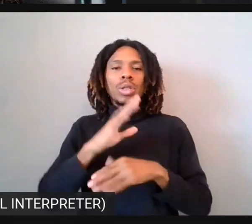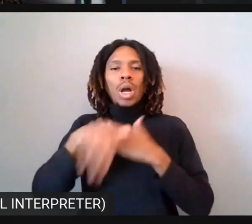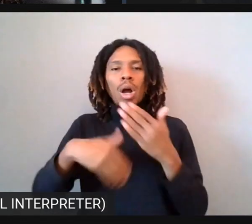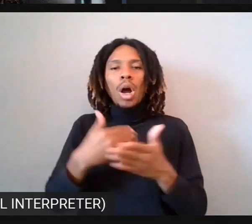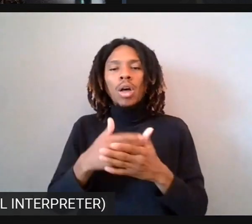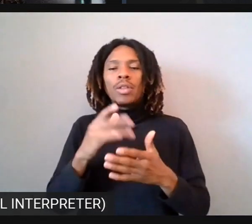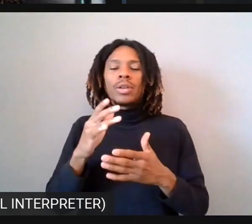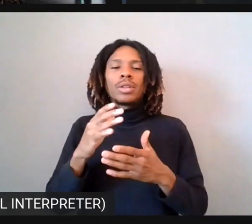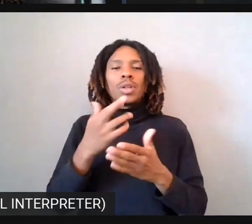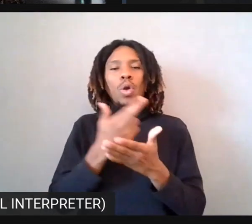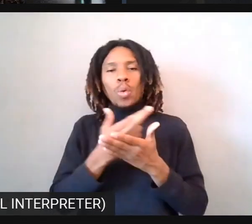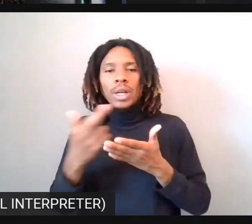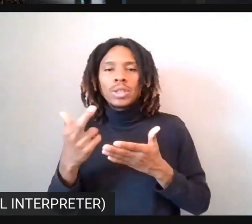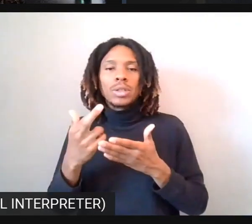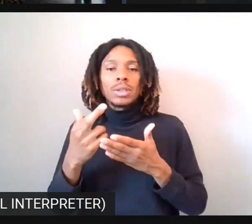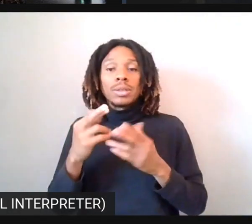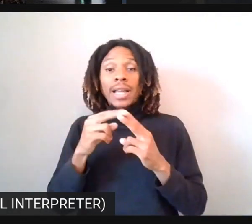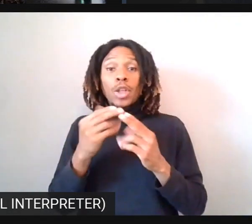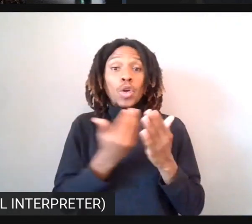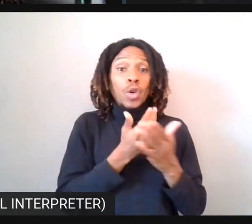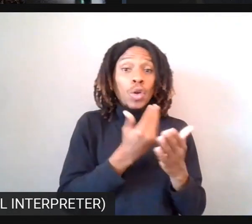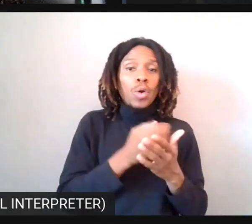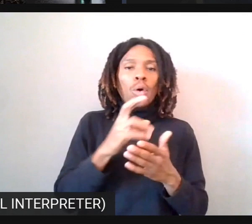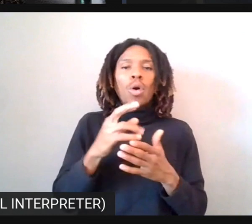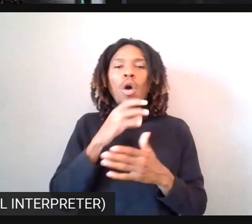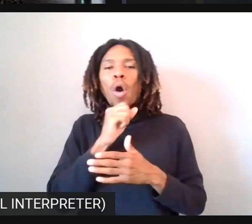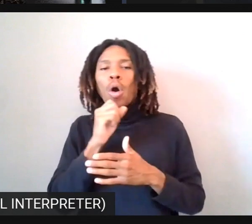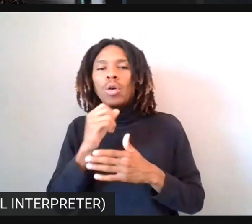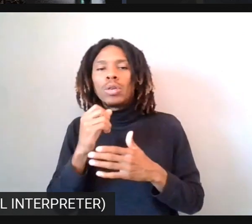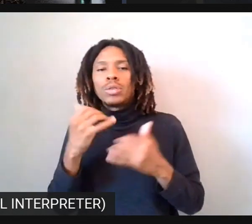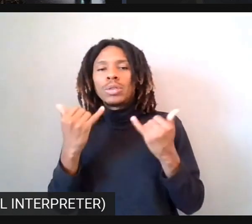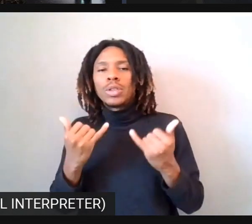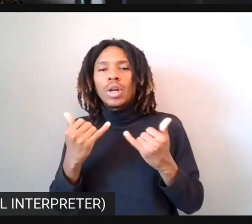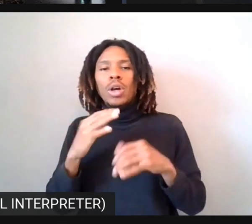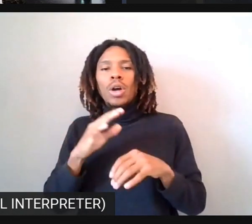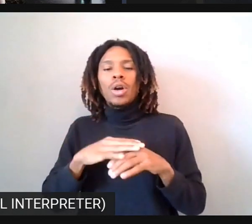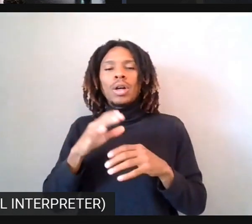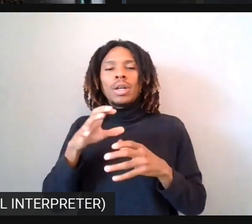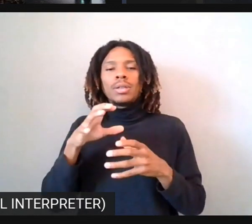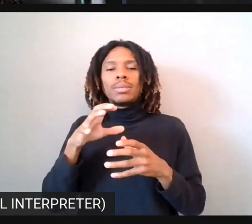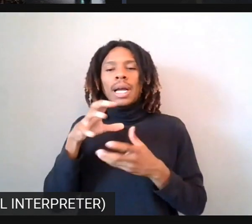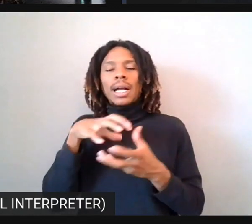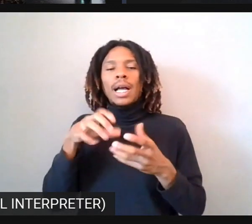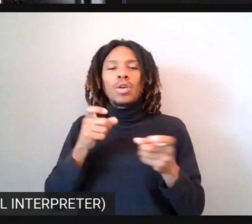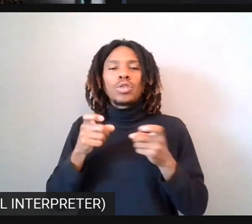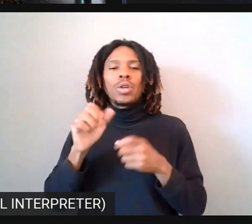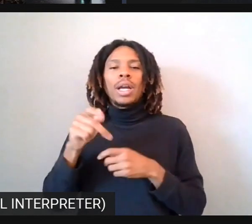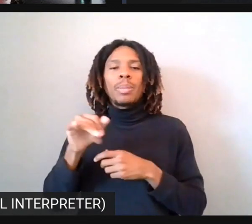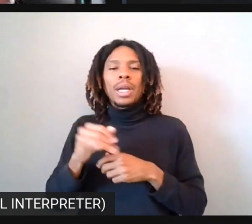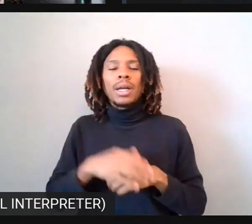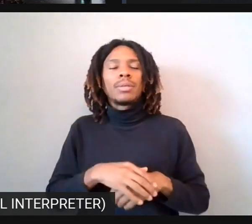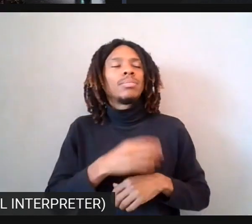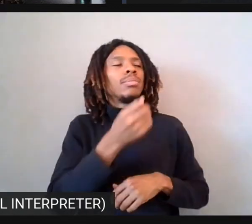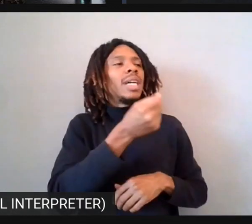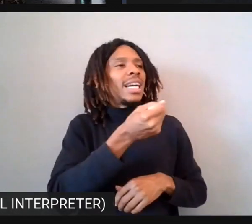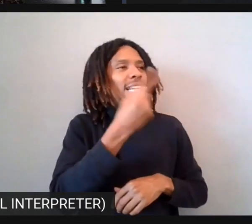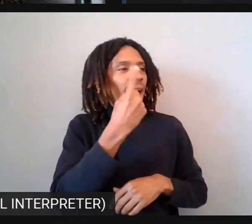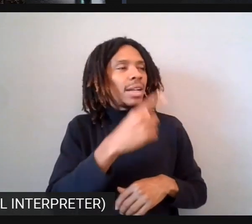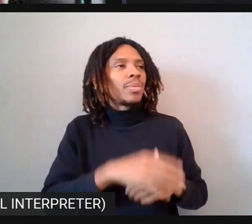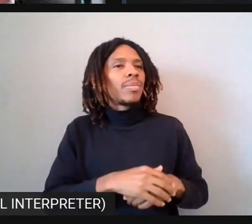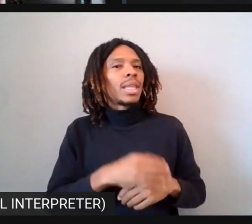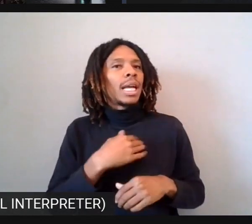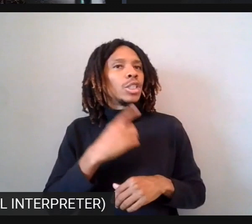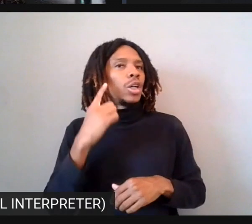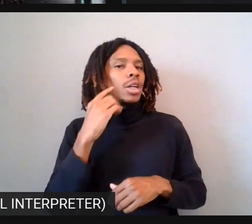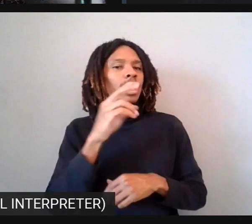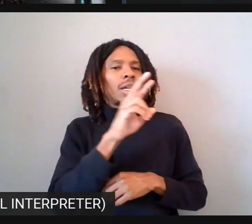the resources, either new or existing, on Cloud Control API. Got it. Okay. Well, I just heard that Valiswa is